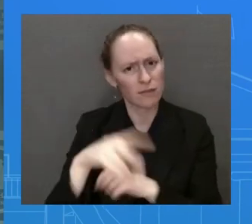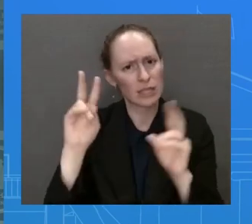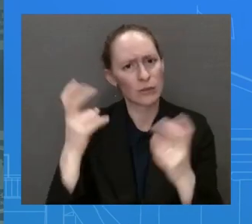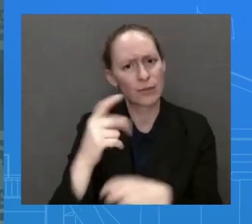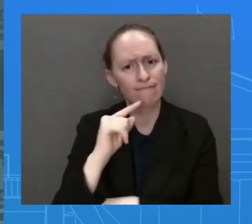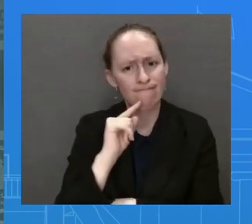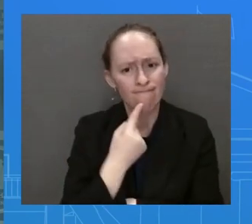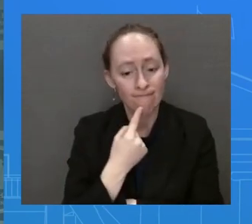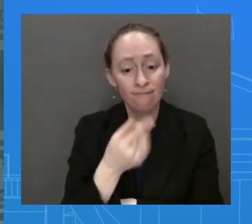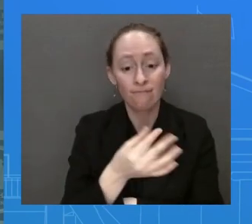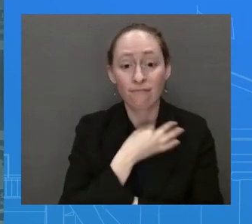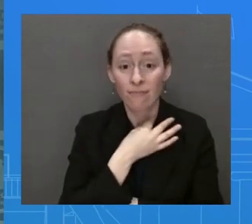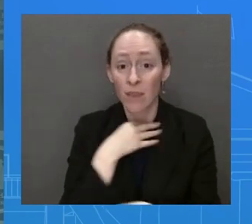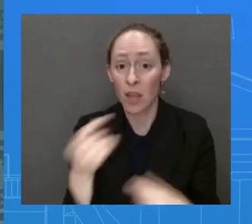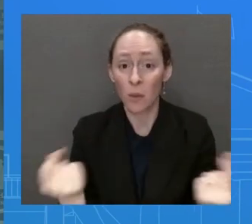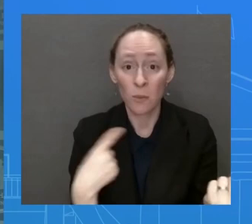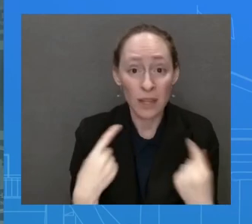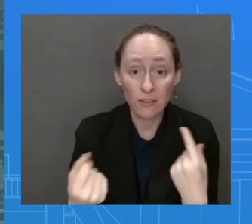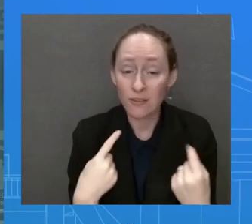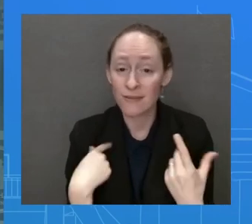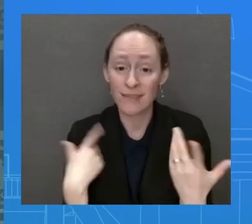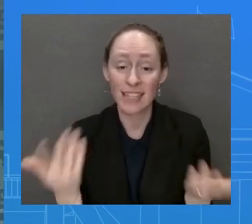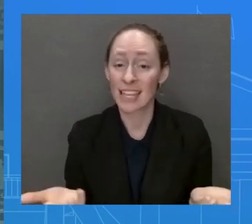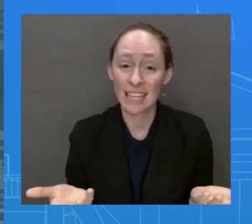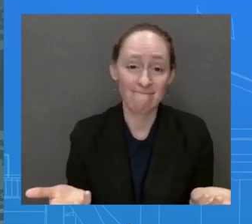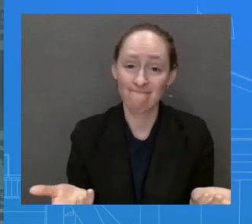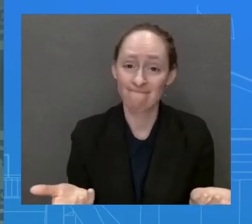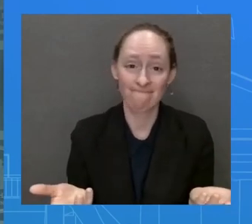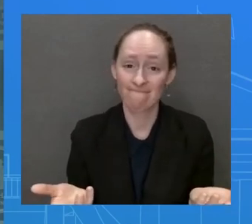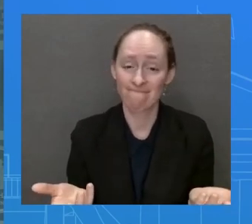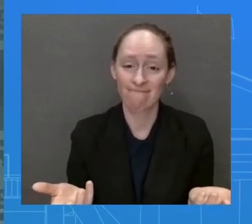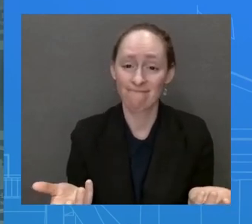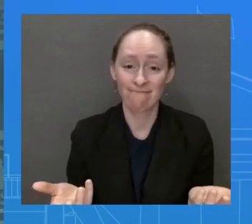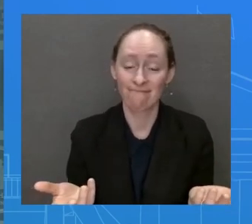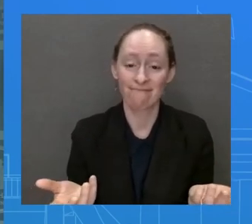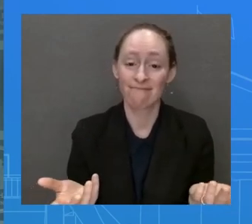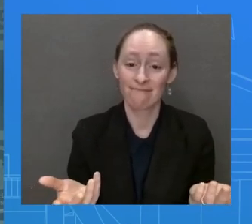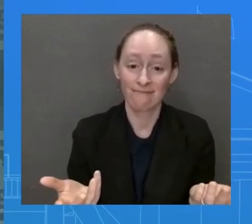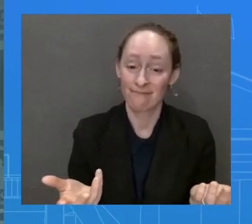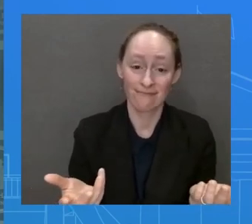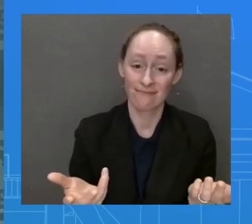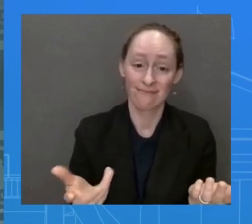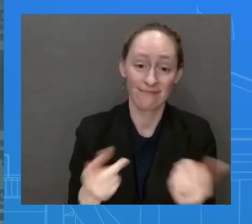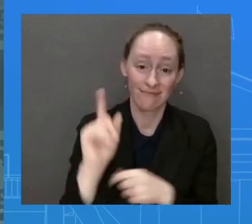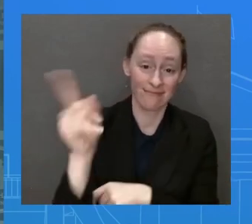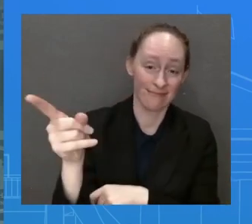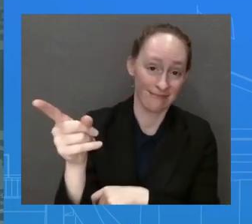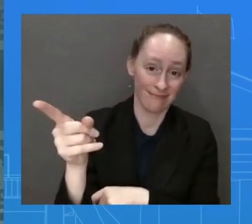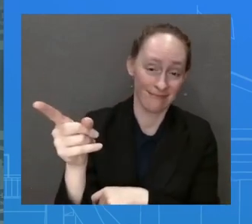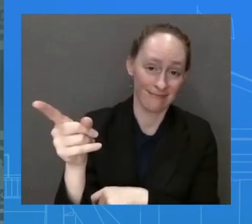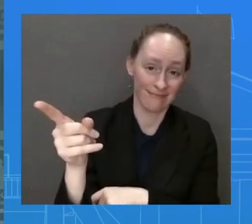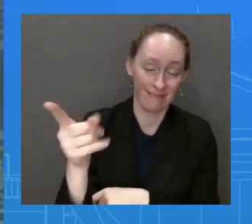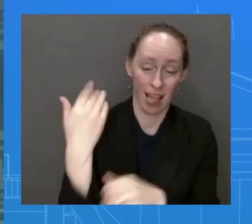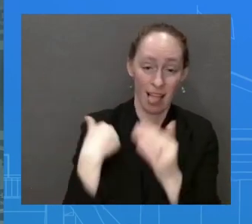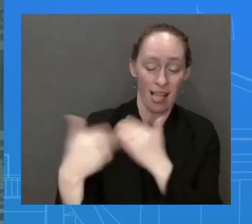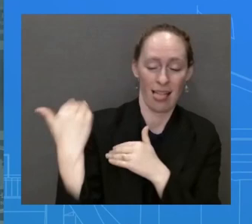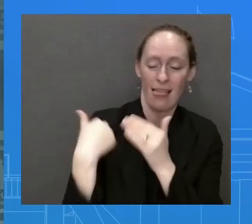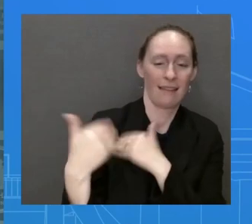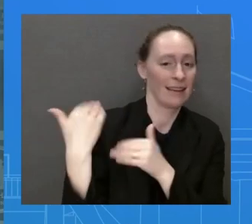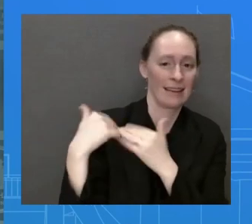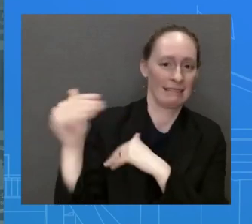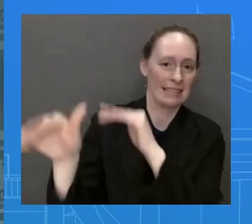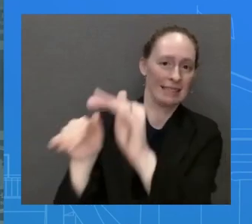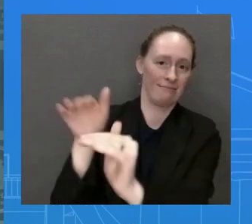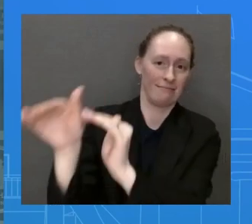this particular issue, about the review, I would refer you to Department of Justice. You guys have been in touch with my colleagues at the White House Counsel